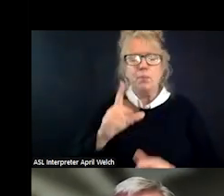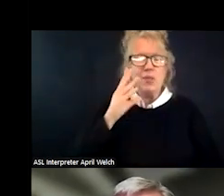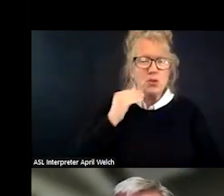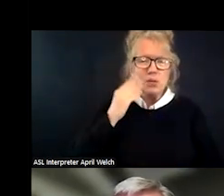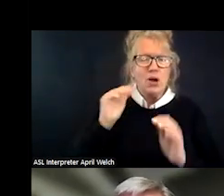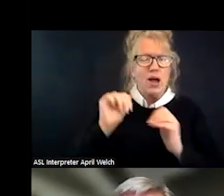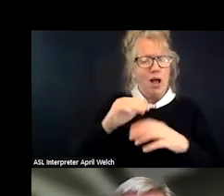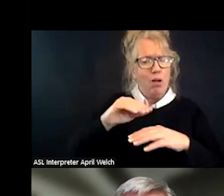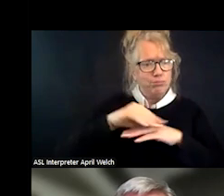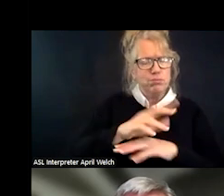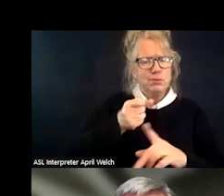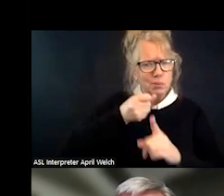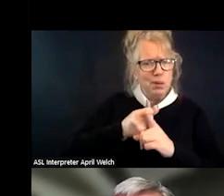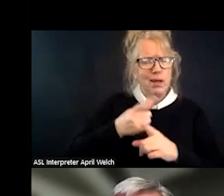it.